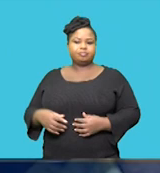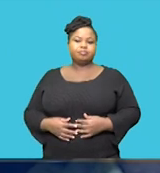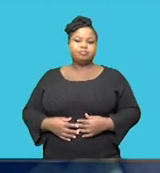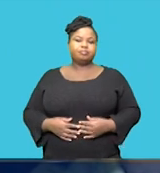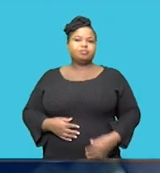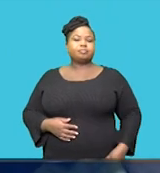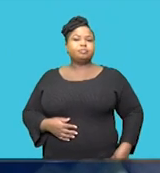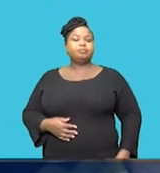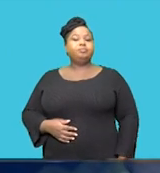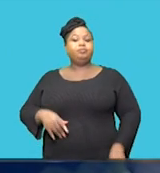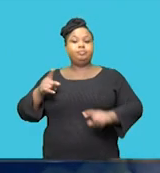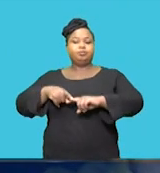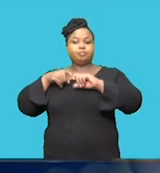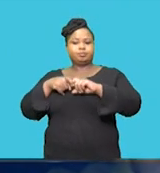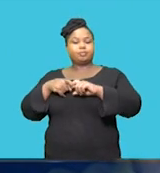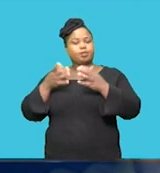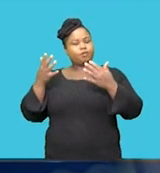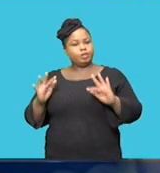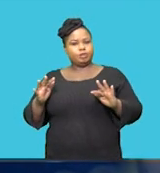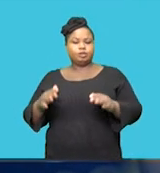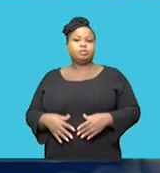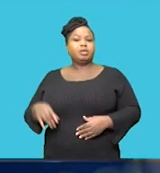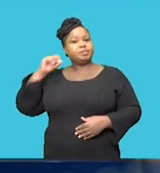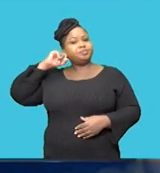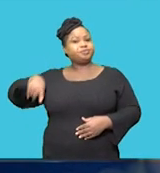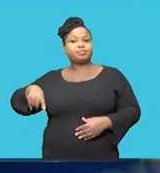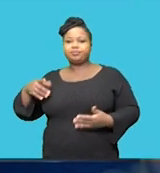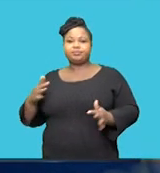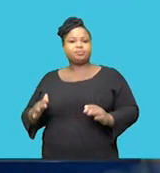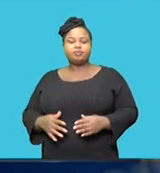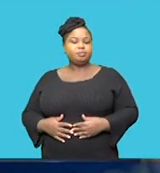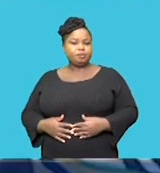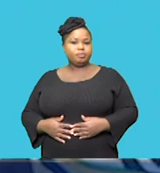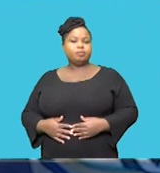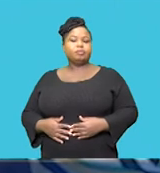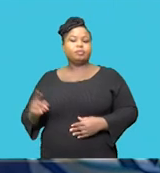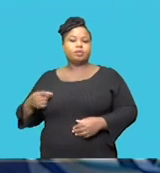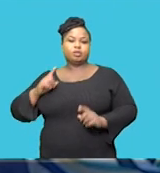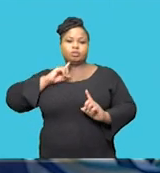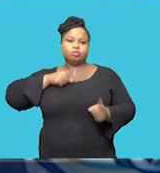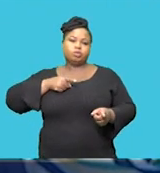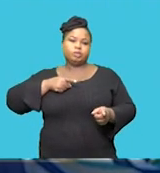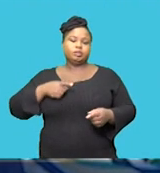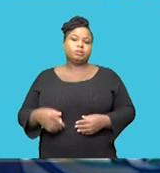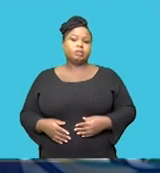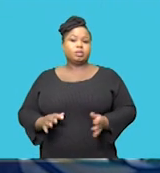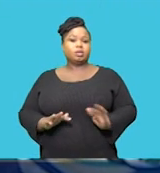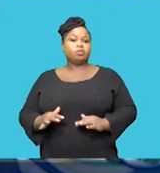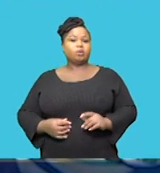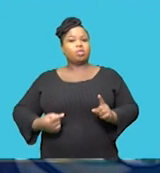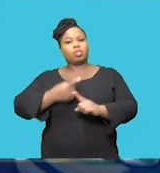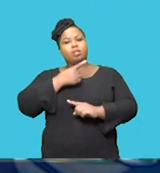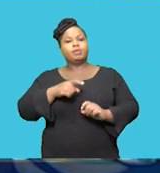The suspensions were met with complete disregard, and they responded by